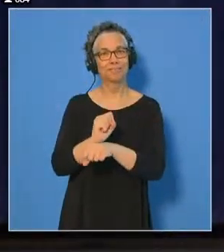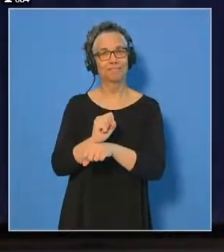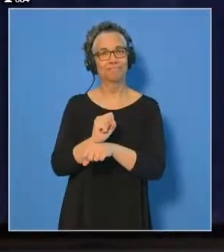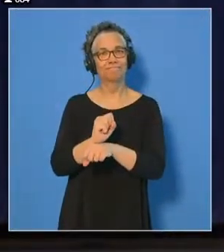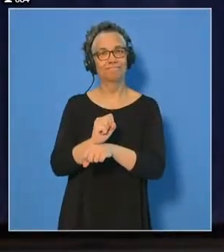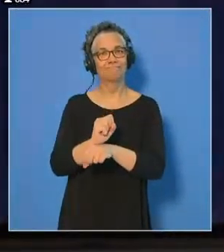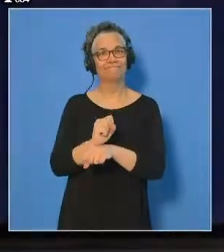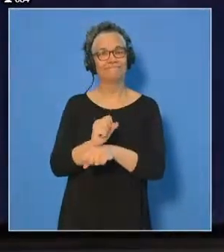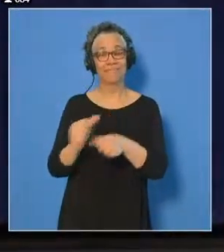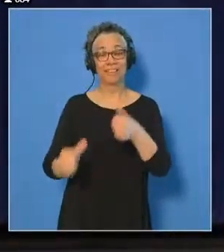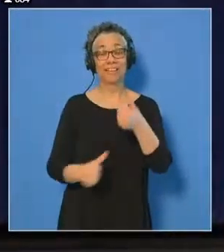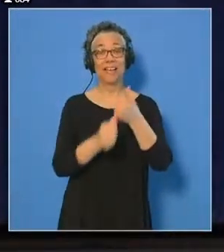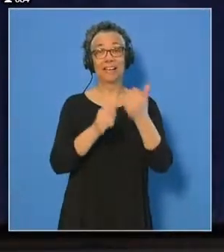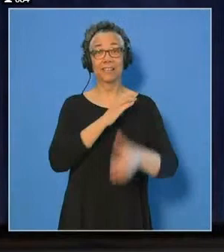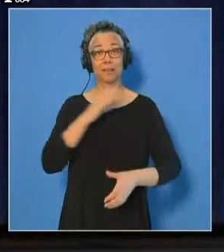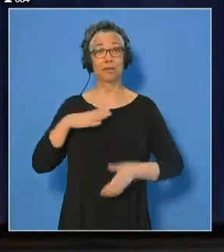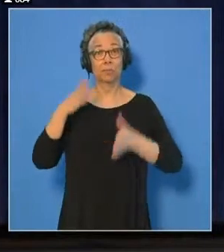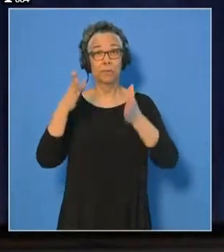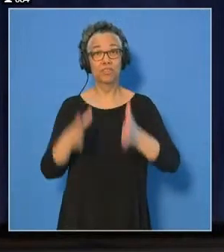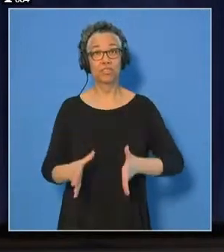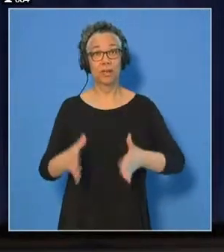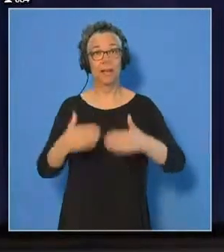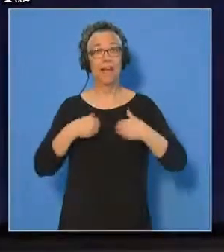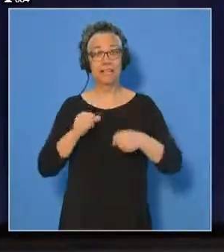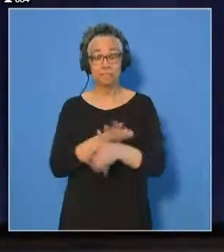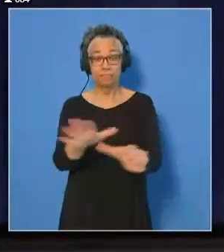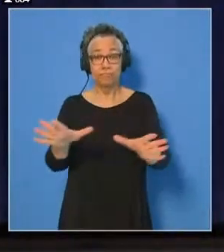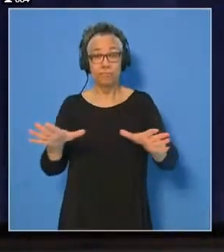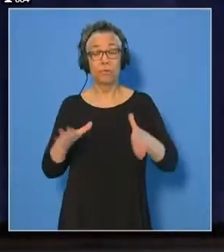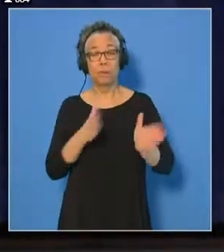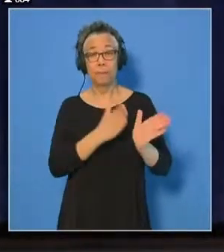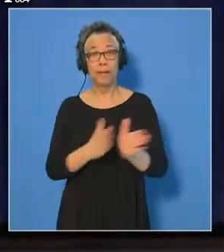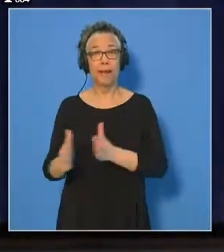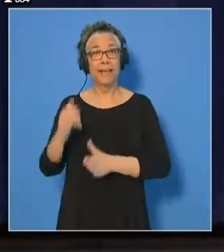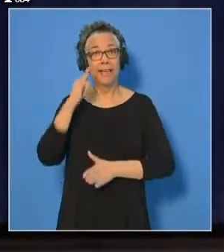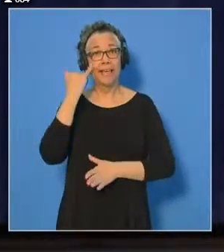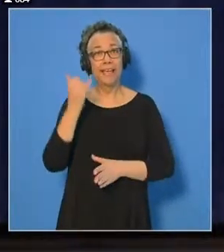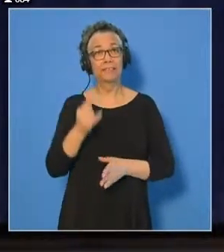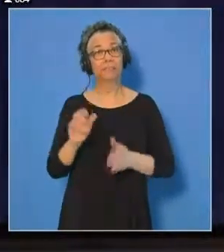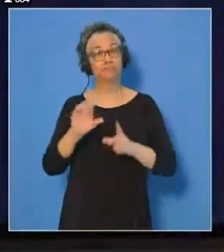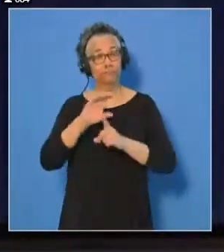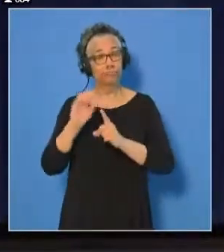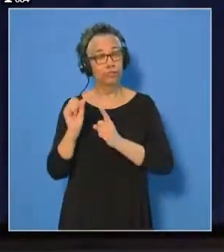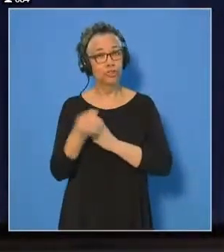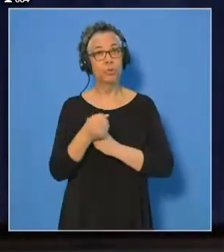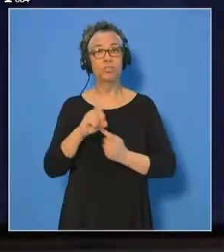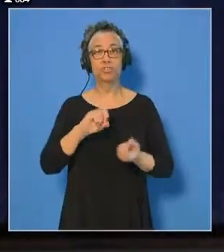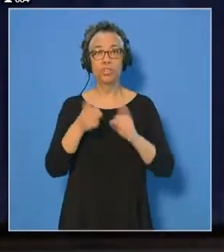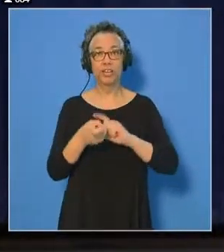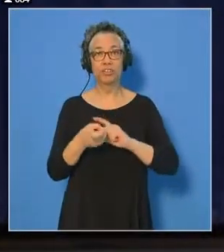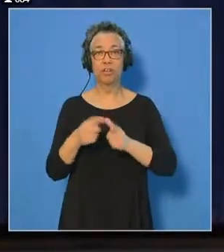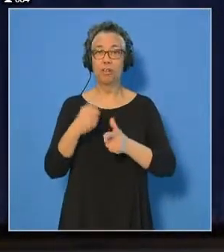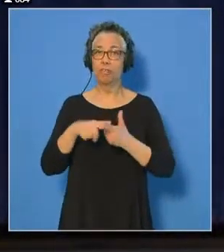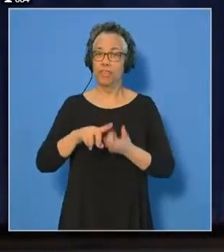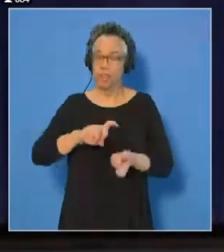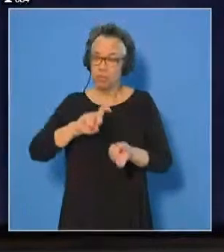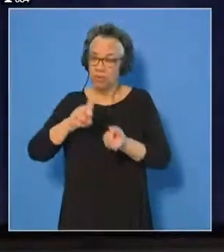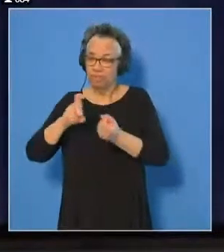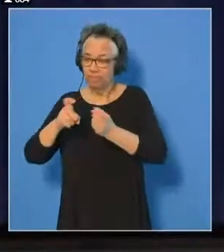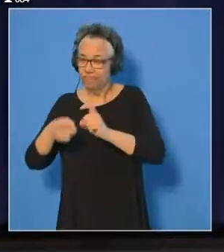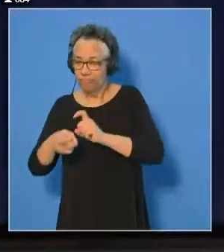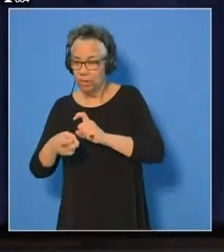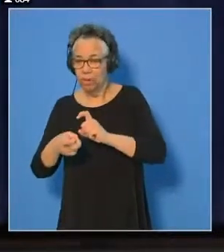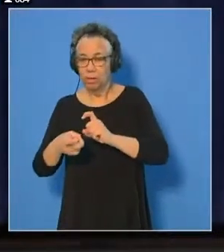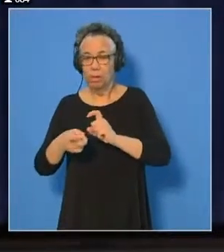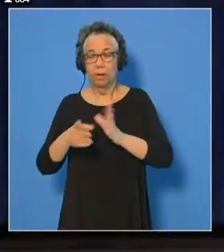The acting commissioner has a pandemic plan. Should the situation change, the team will adjust their positions and morph the plan.